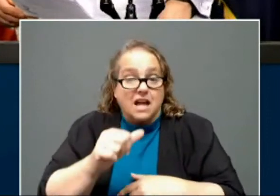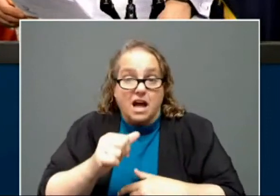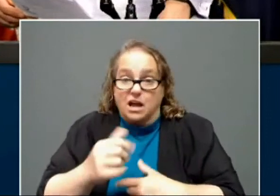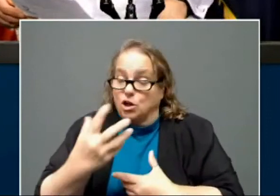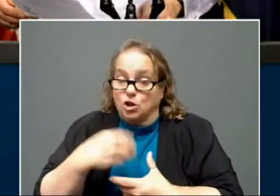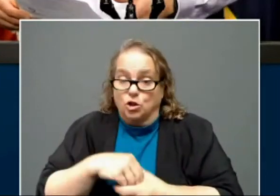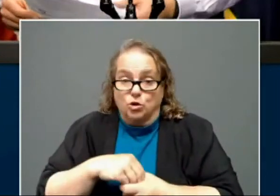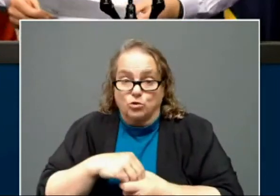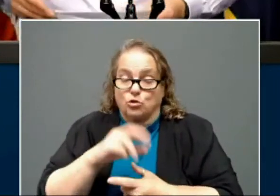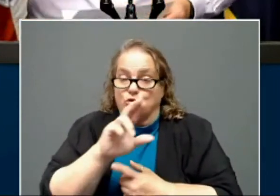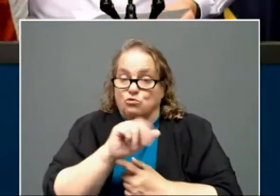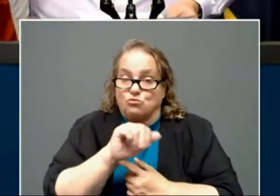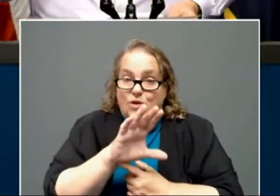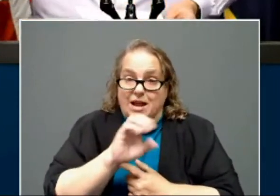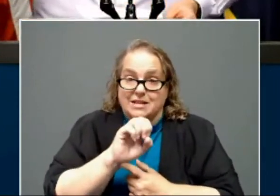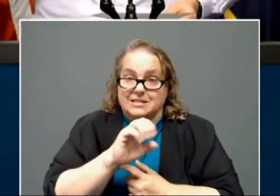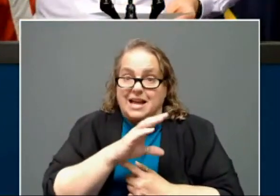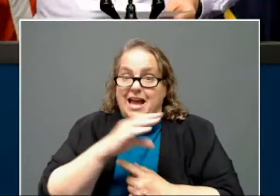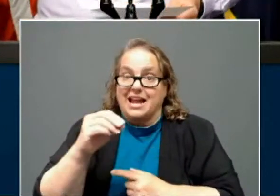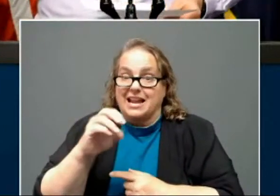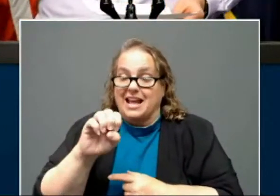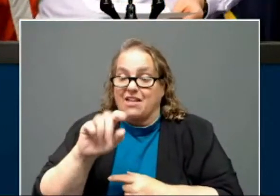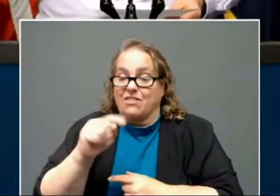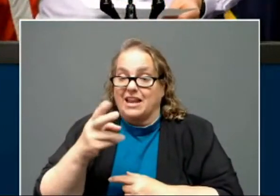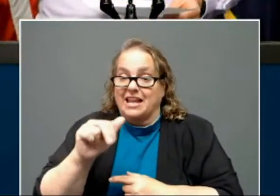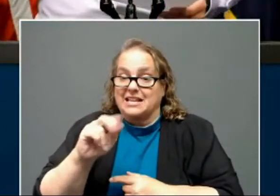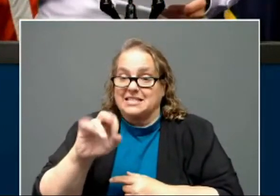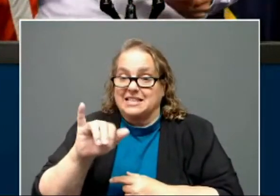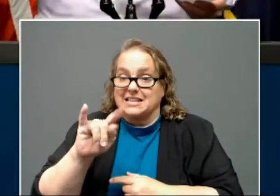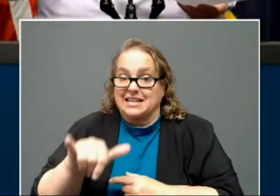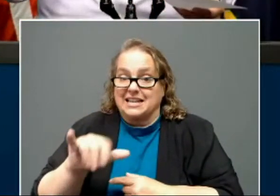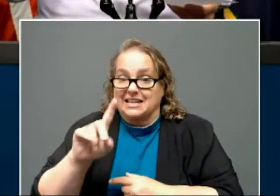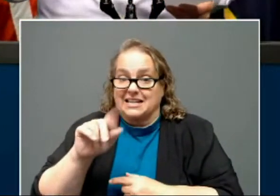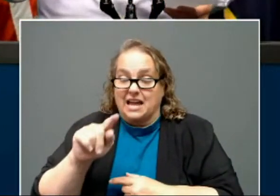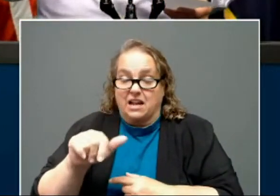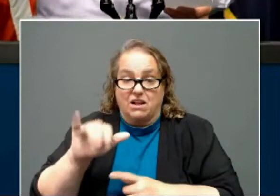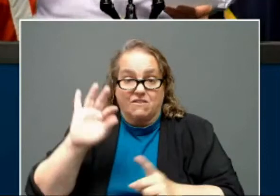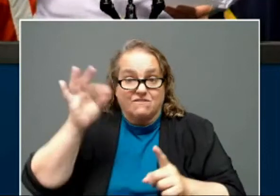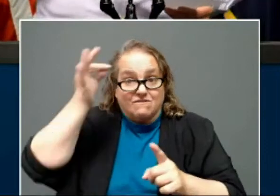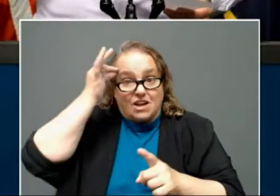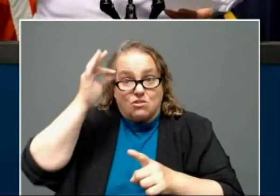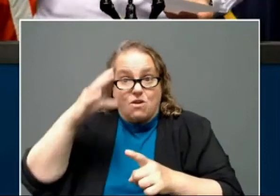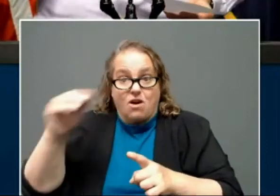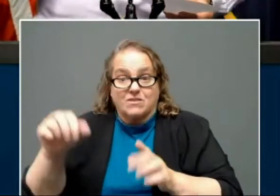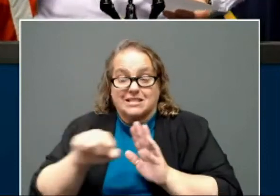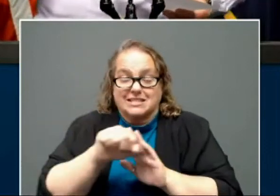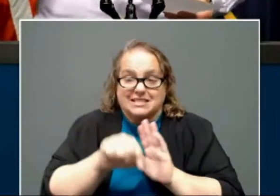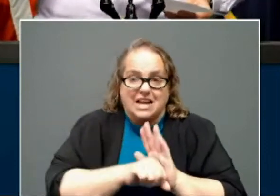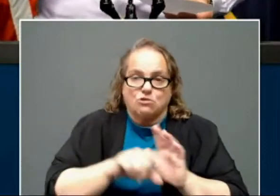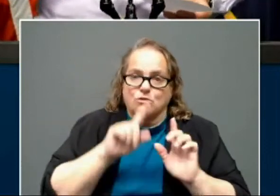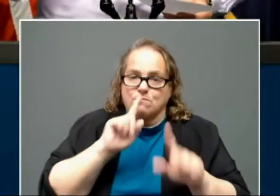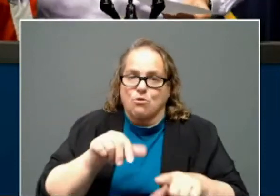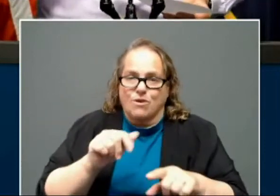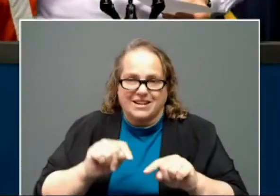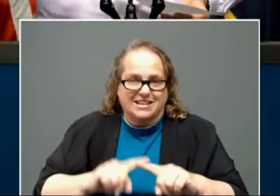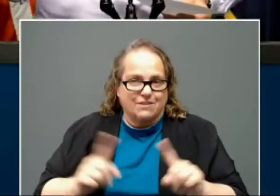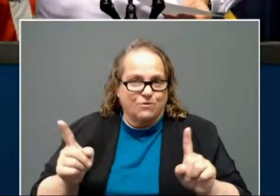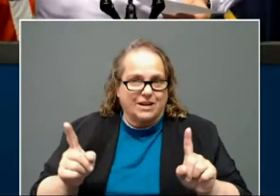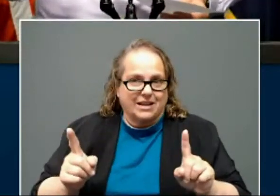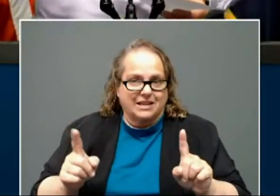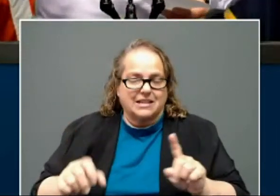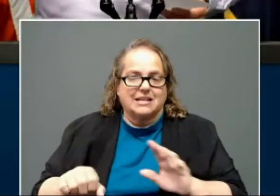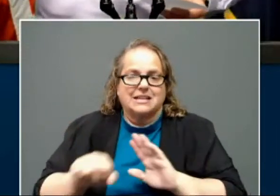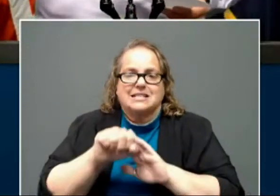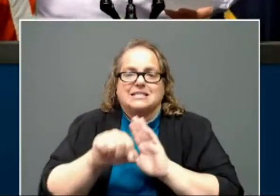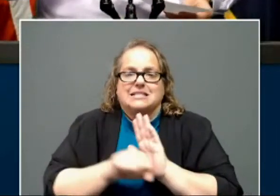and ethnicity data because the federal data system and the state data systems report this differently. Right now, the state is still more precise than the